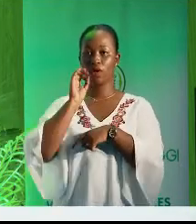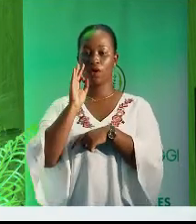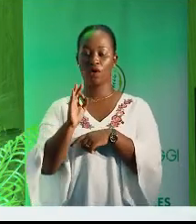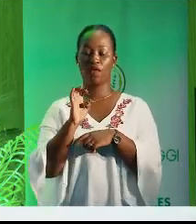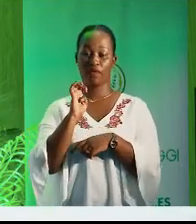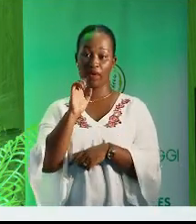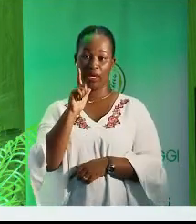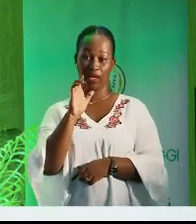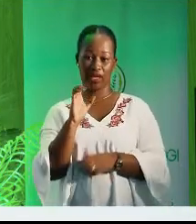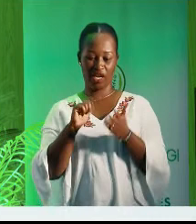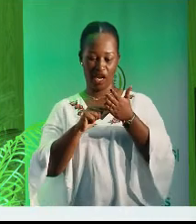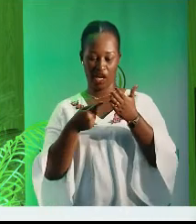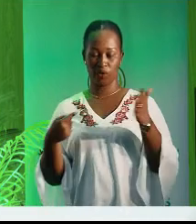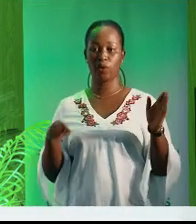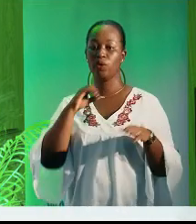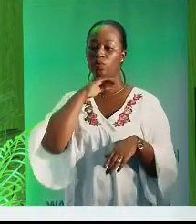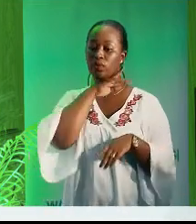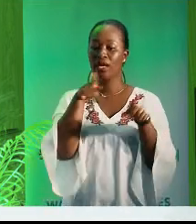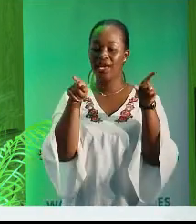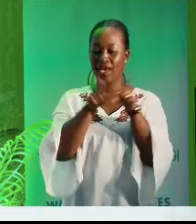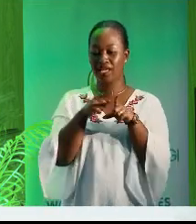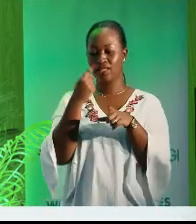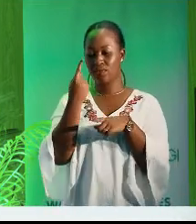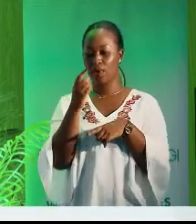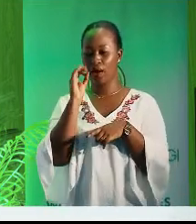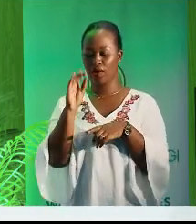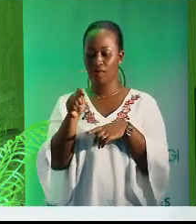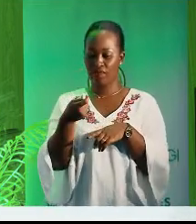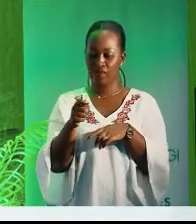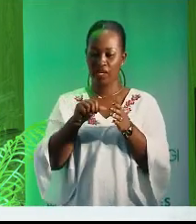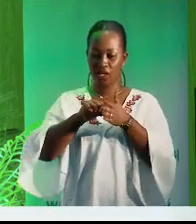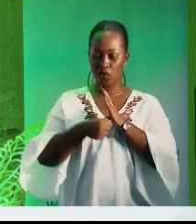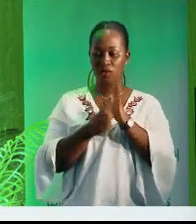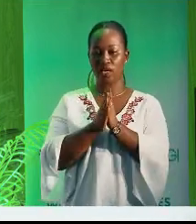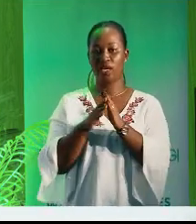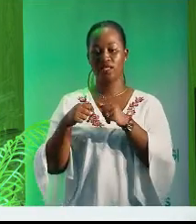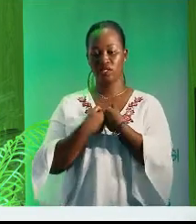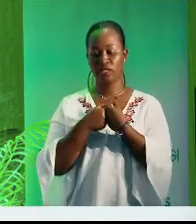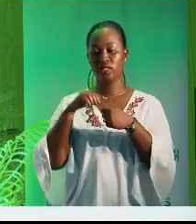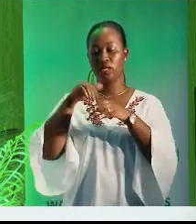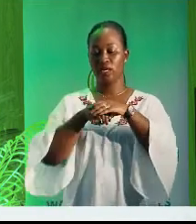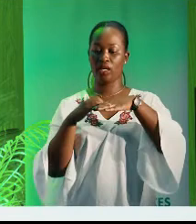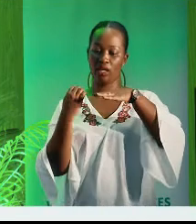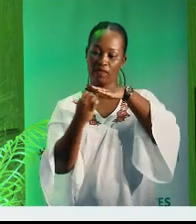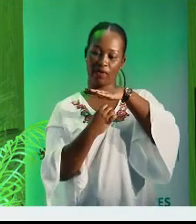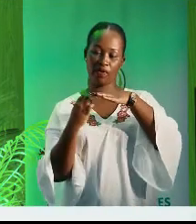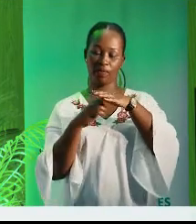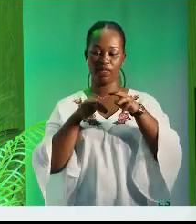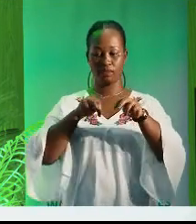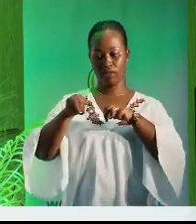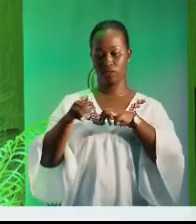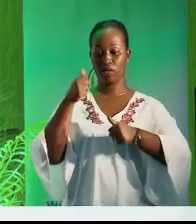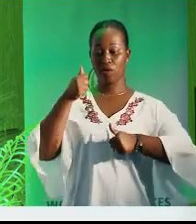waste as one of the key issues and challenges in environmental management,